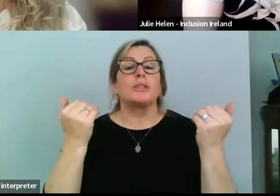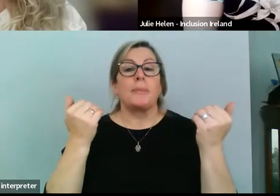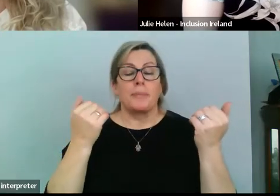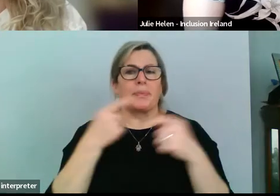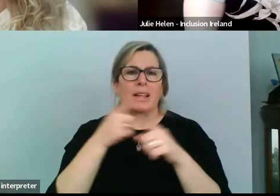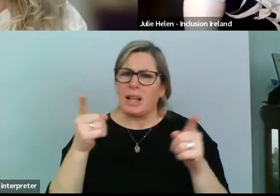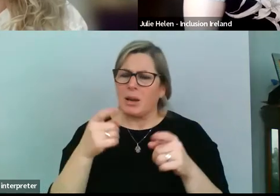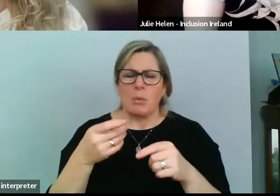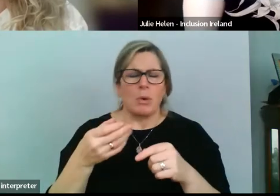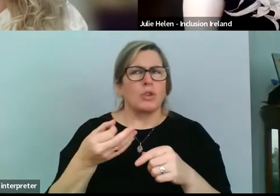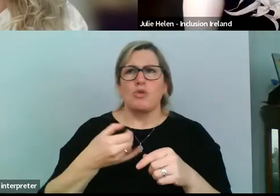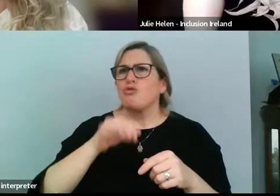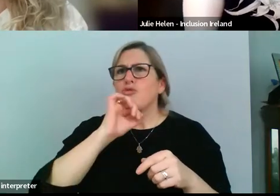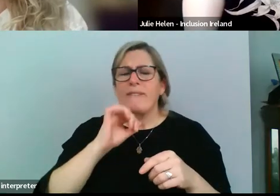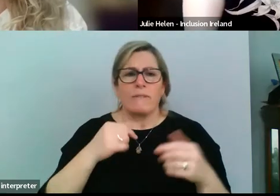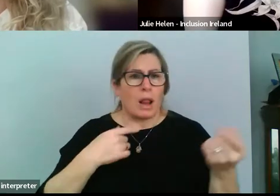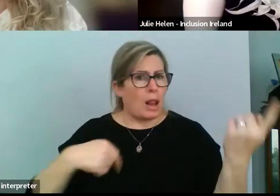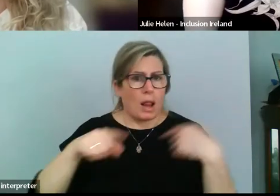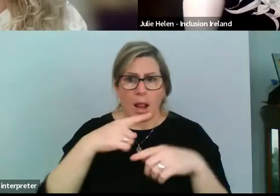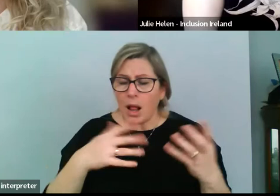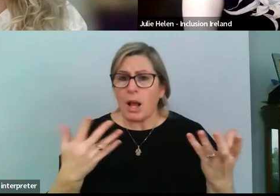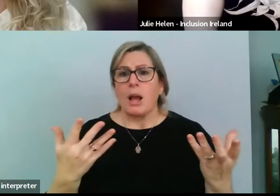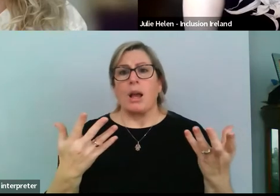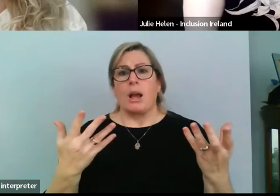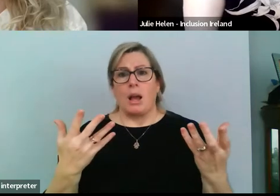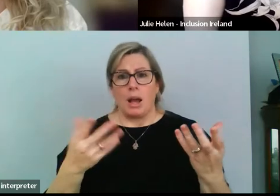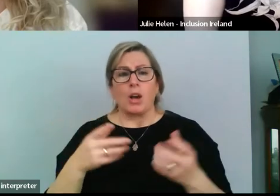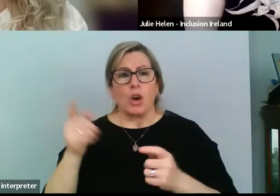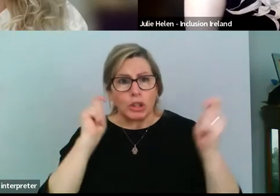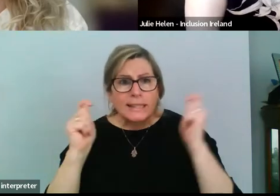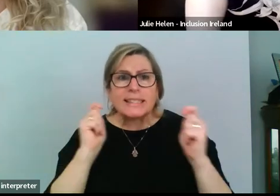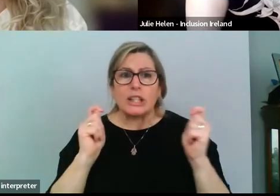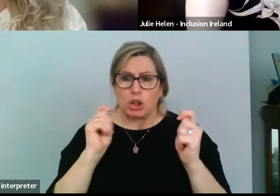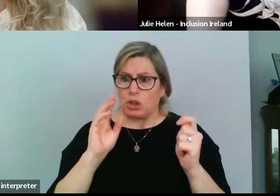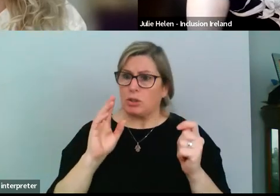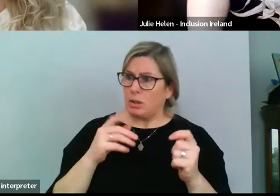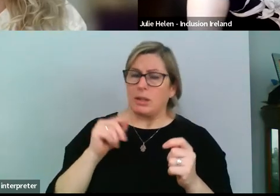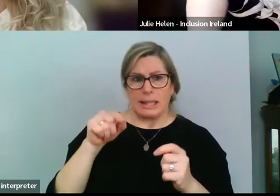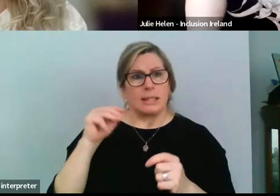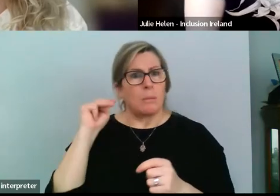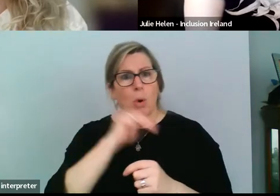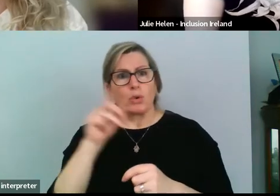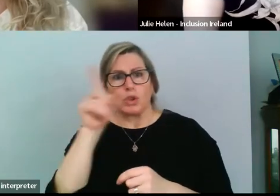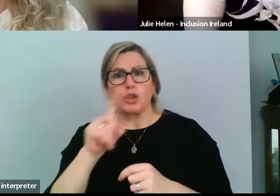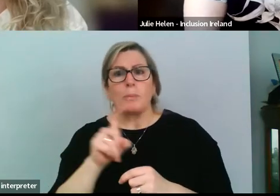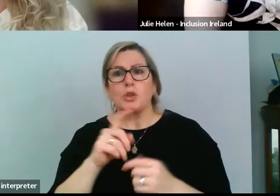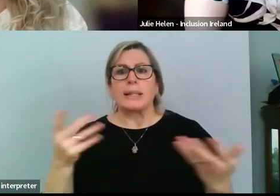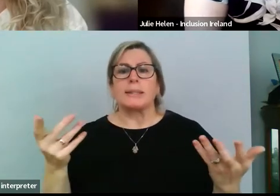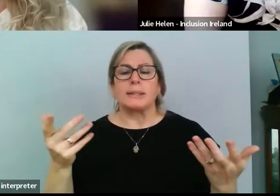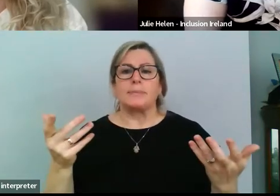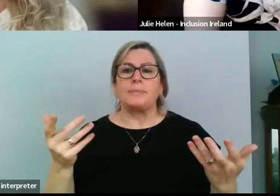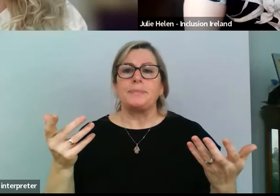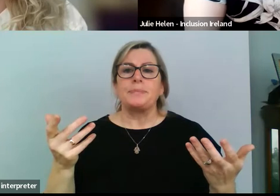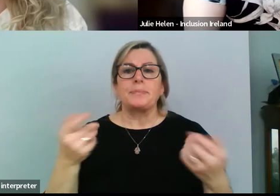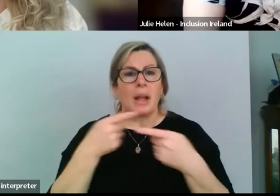were so grateful that, you know, they were being considered in this important subject, and